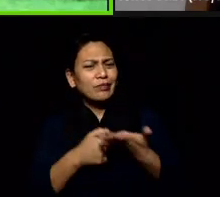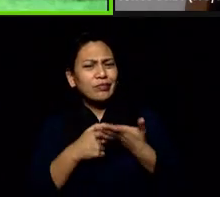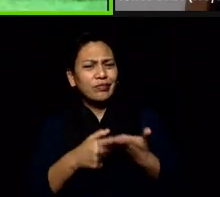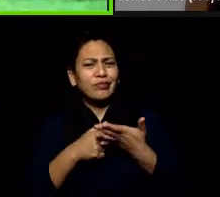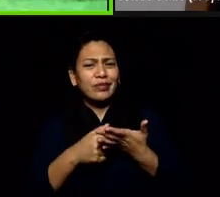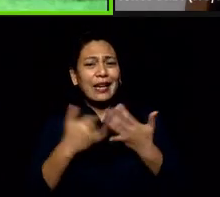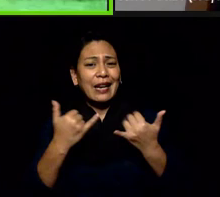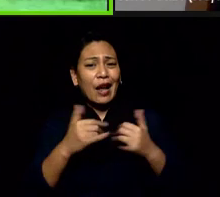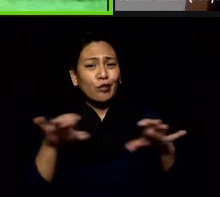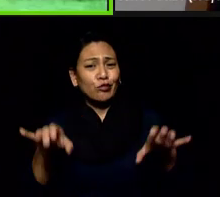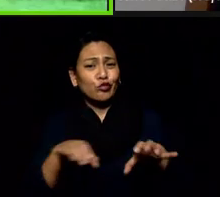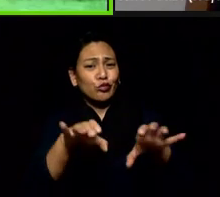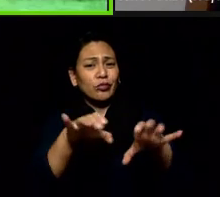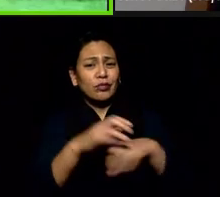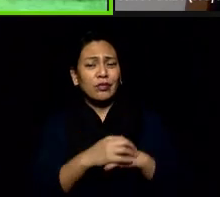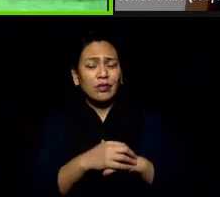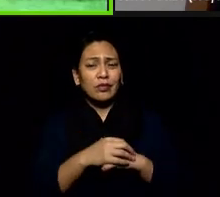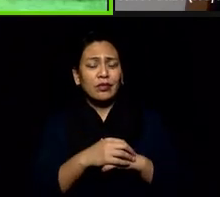it.